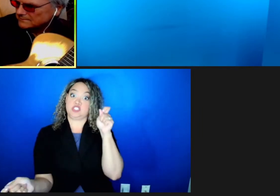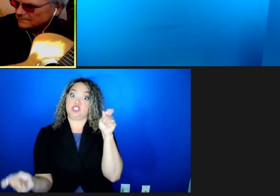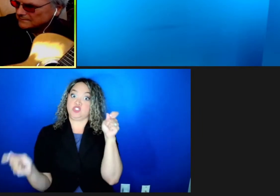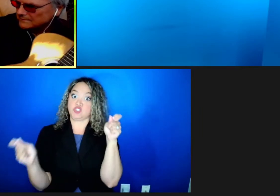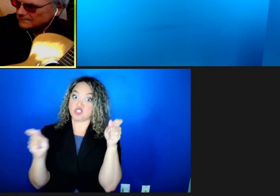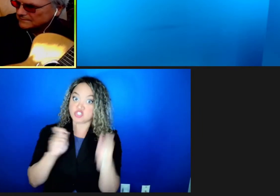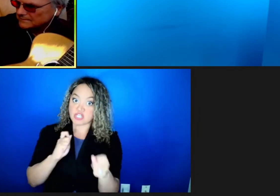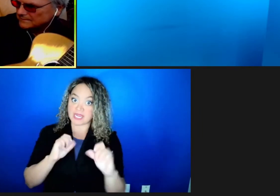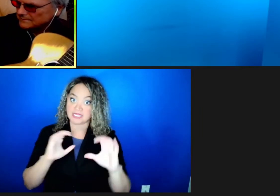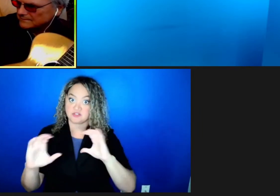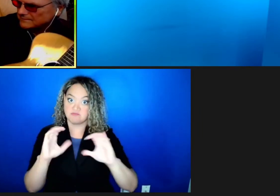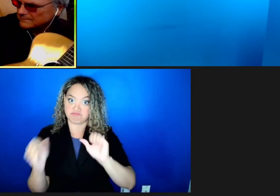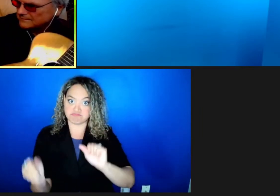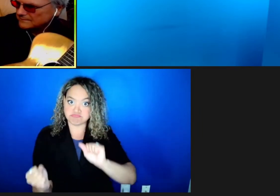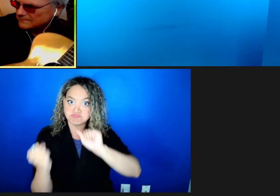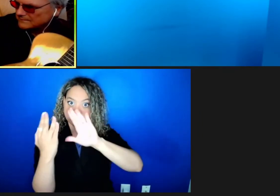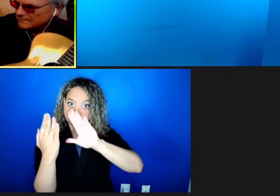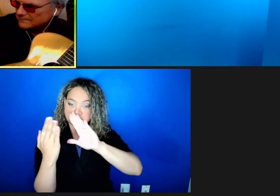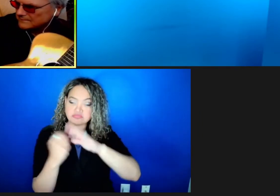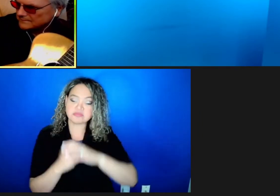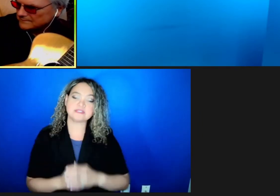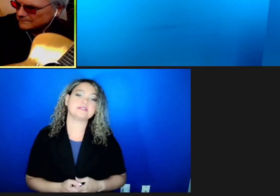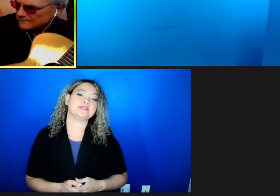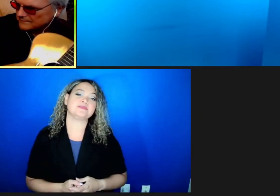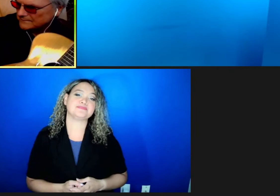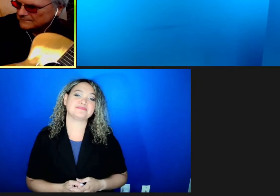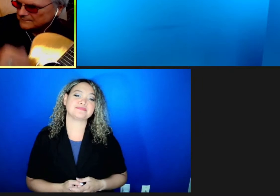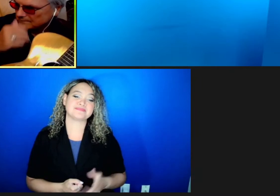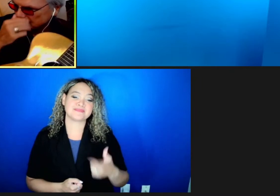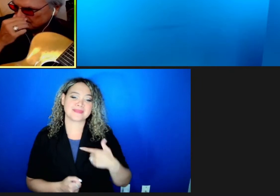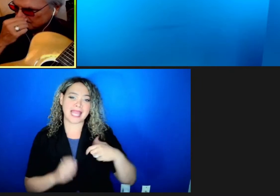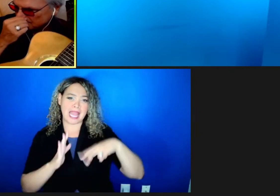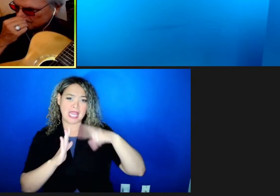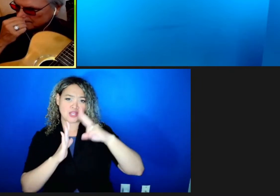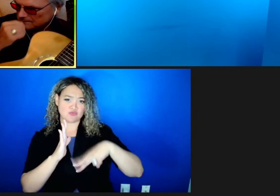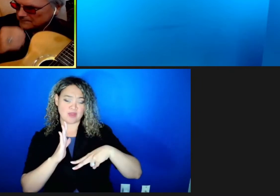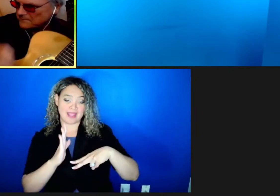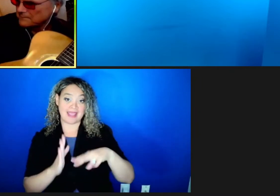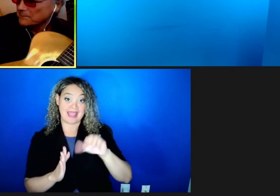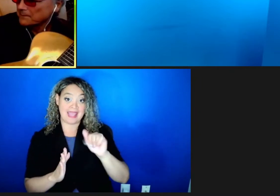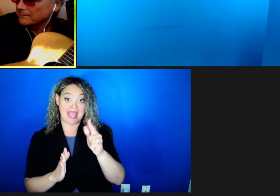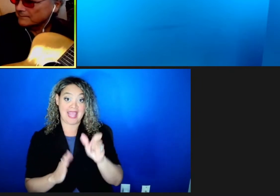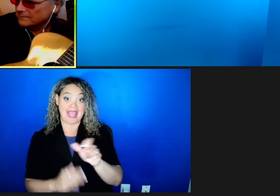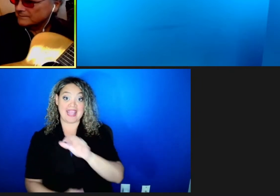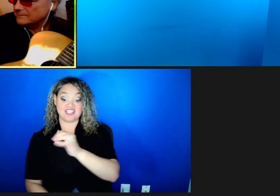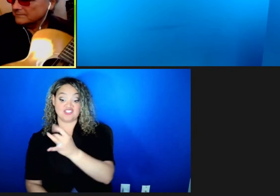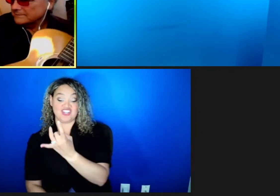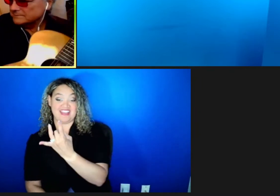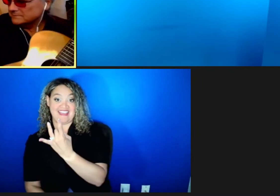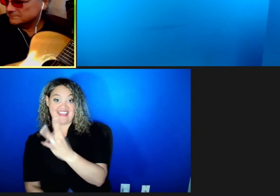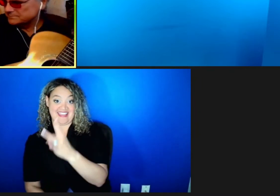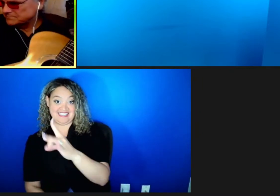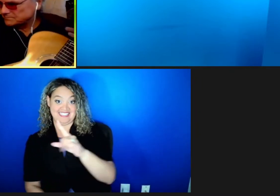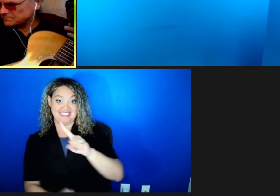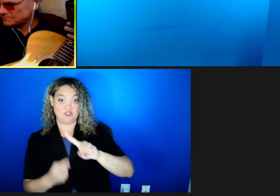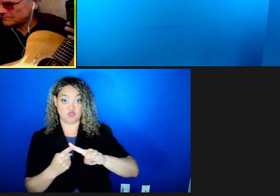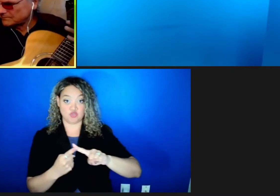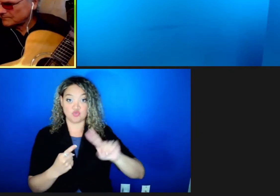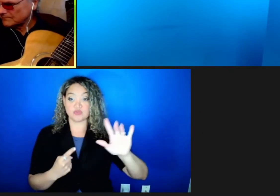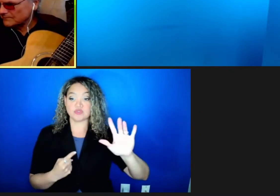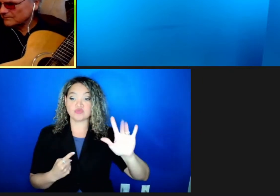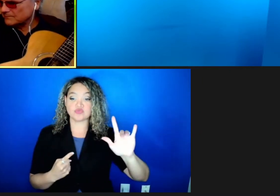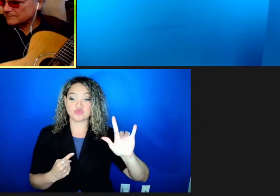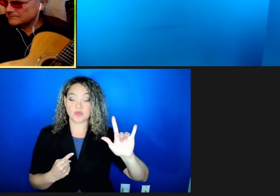all communicate. And I read that in the age range from 18 to 25,